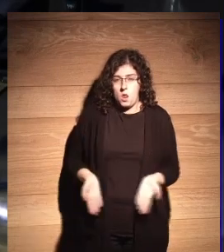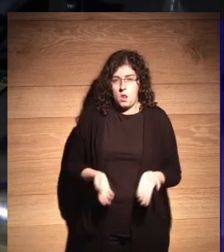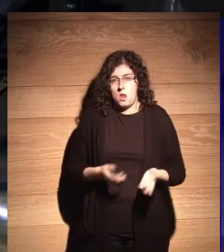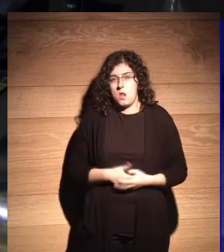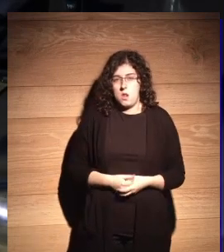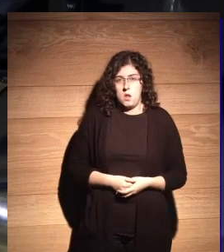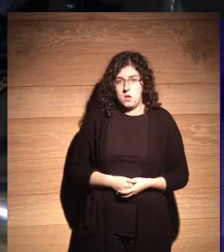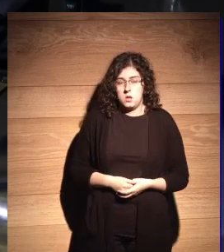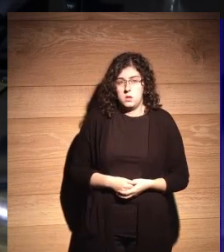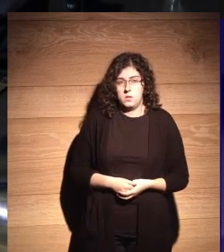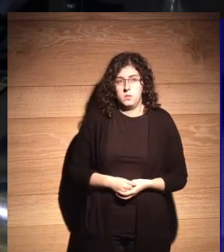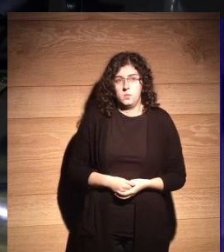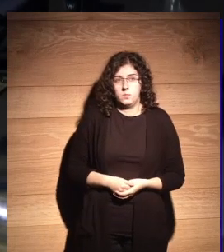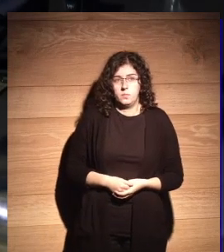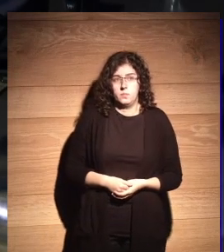Well, I think that